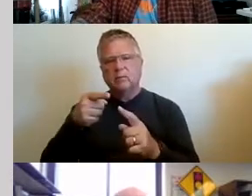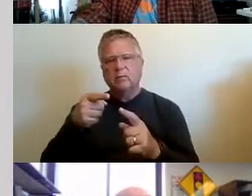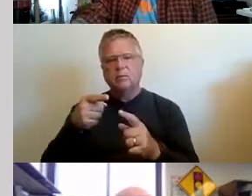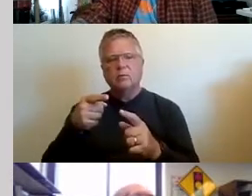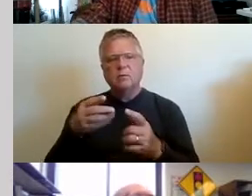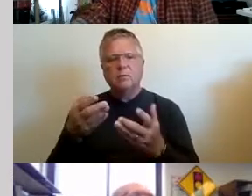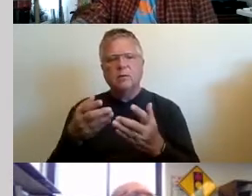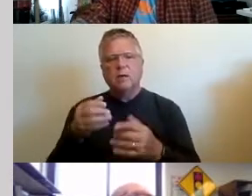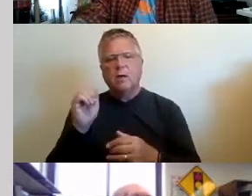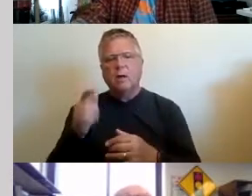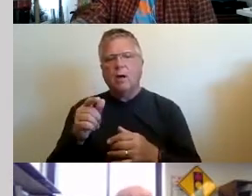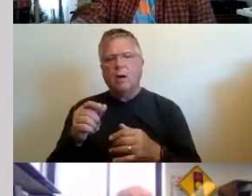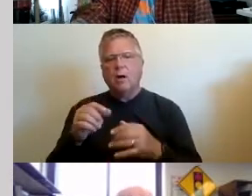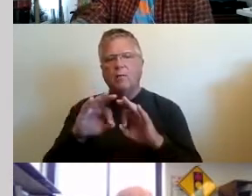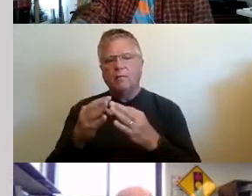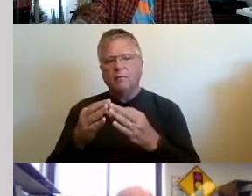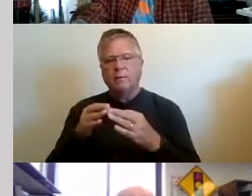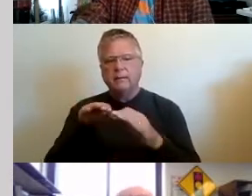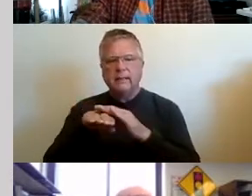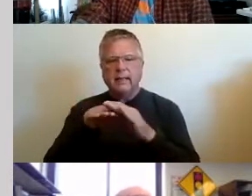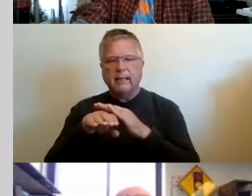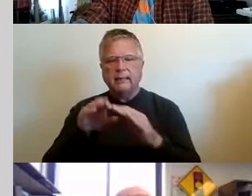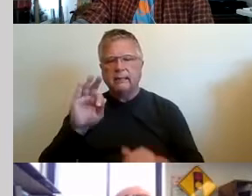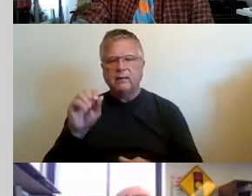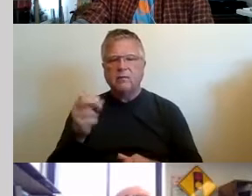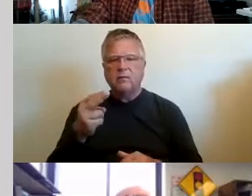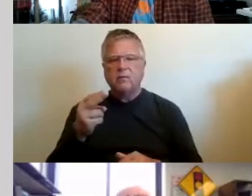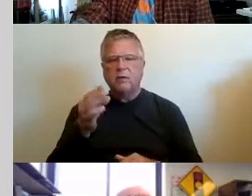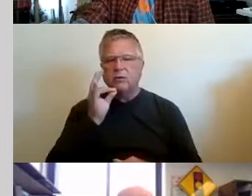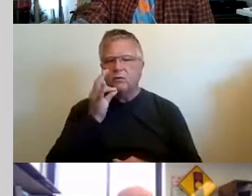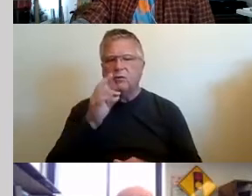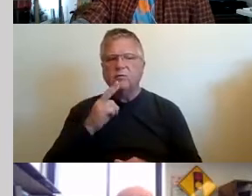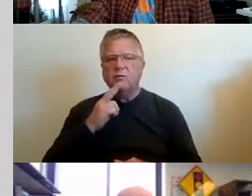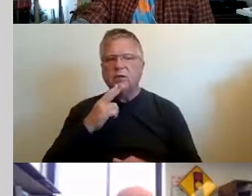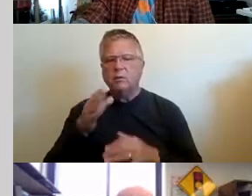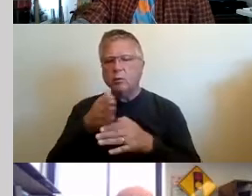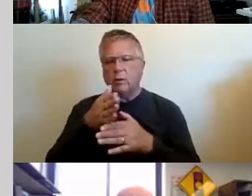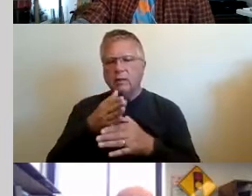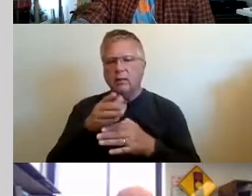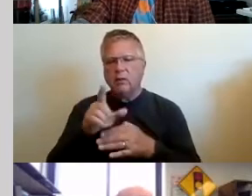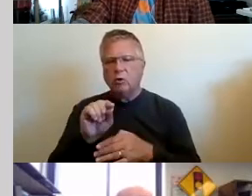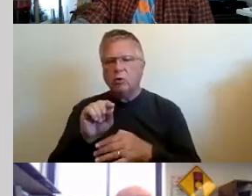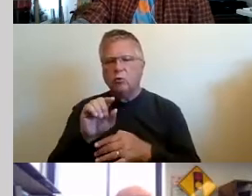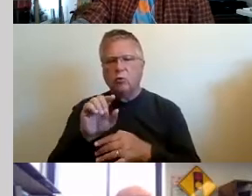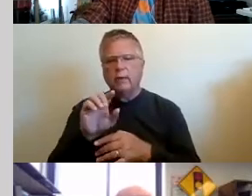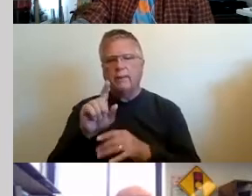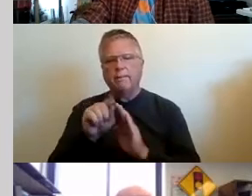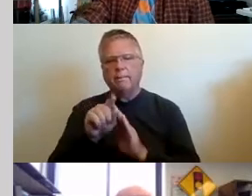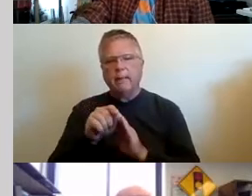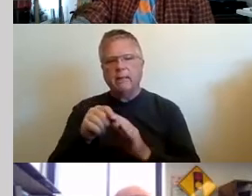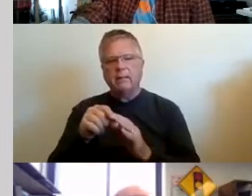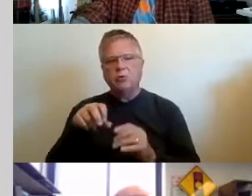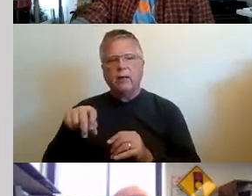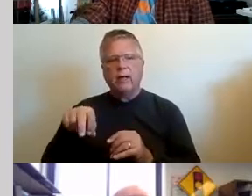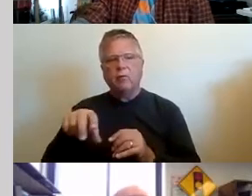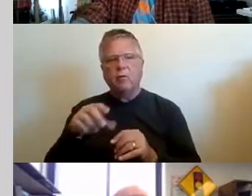all household can access fresh fruits and vegetables within 20 minutes travel of home without requiring of a private vehicle.